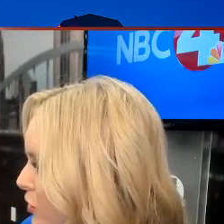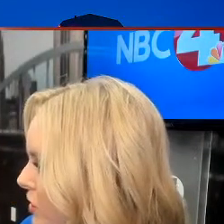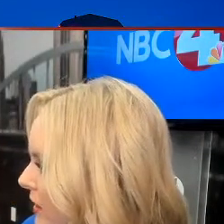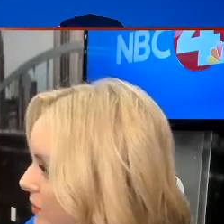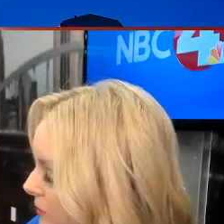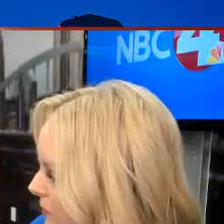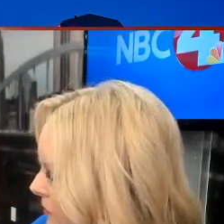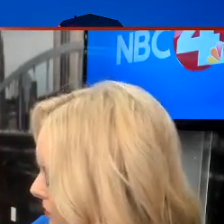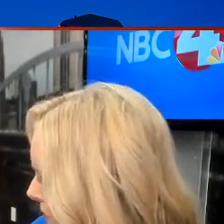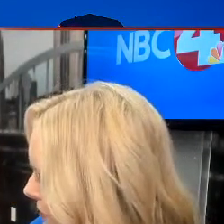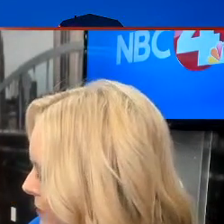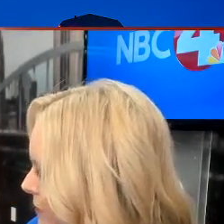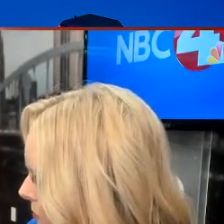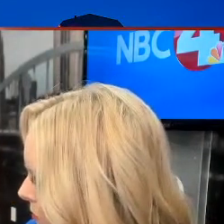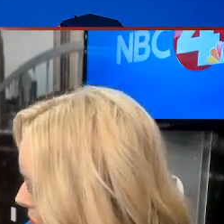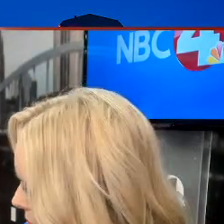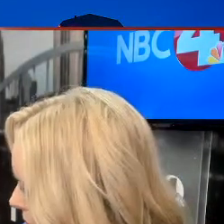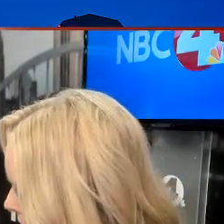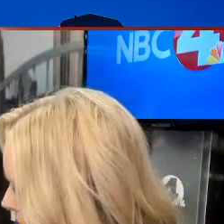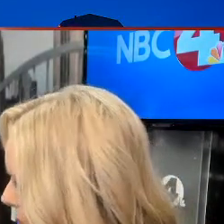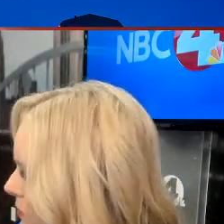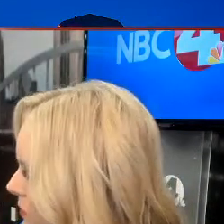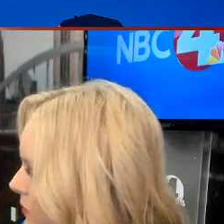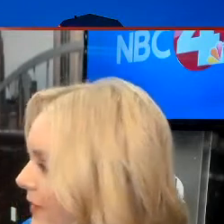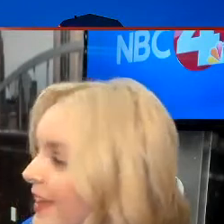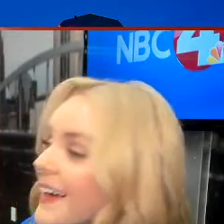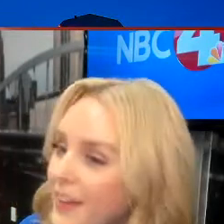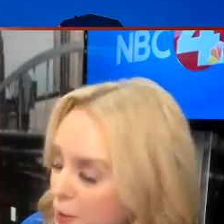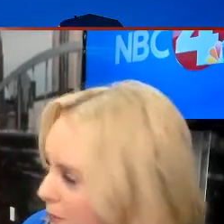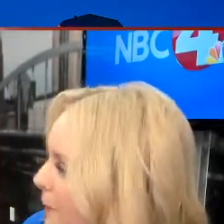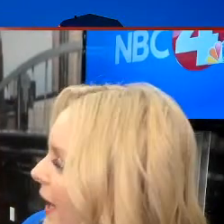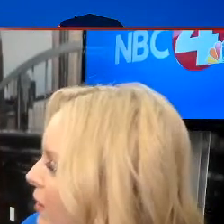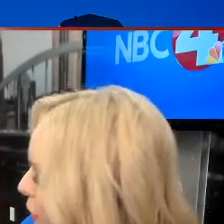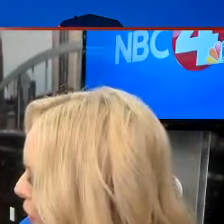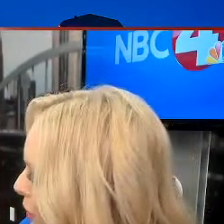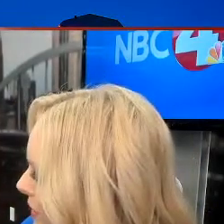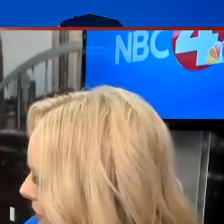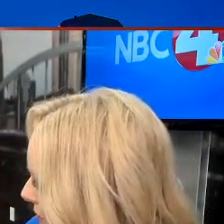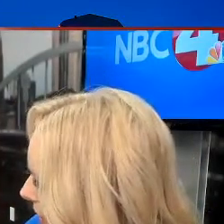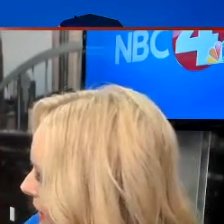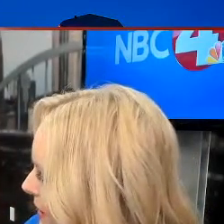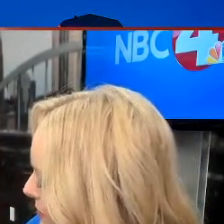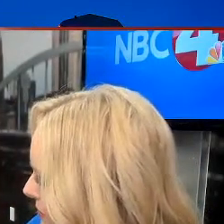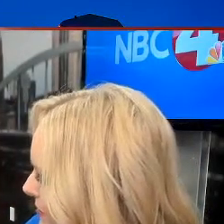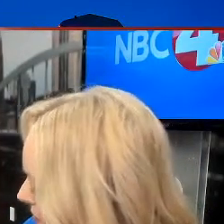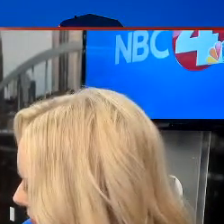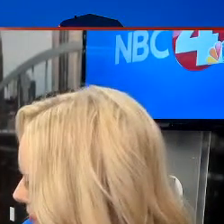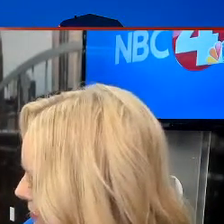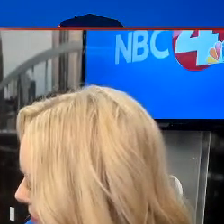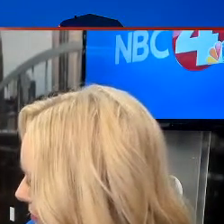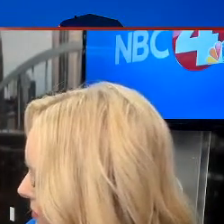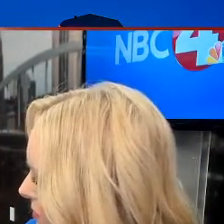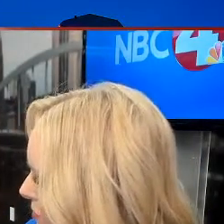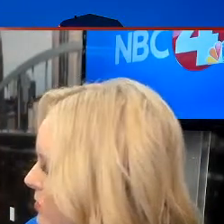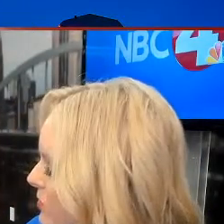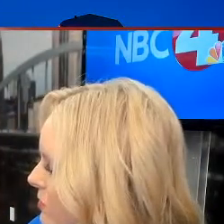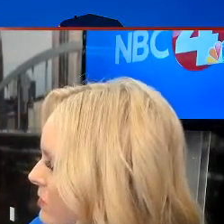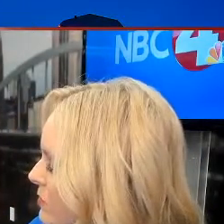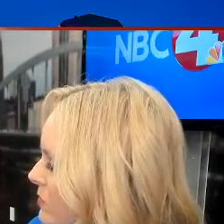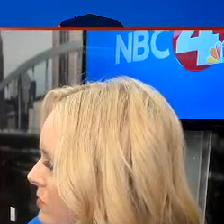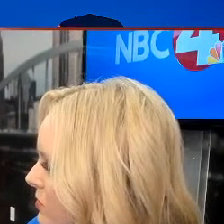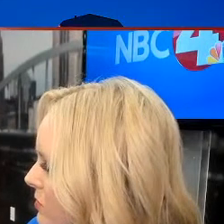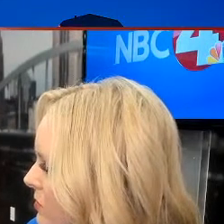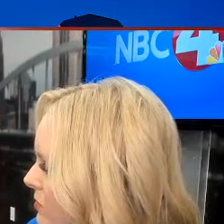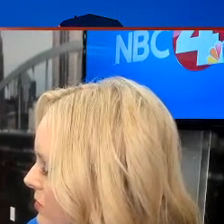about that. Certainly. At the same time, Ohio is ending up on other people's travel advisory map. We've back been on re-added. New York. Exactly, back onto New York, and that's